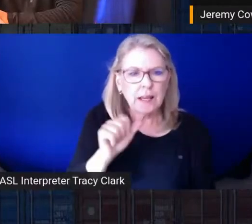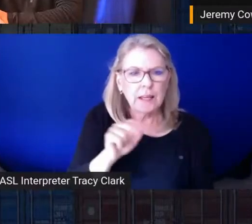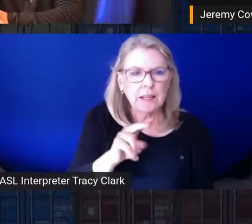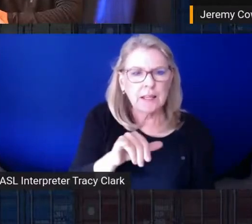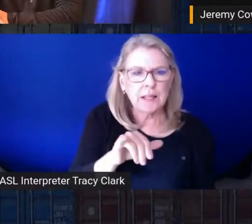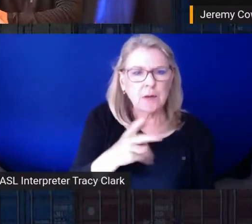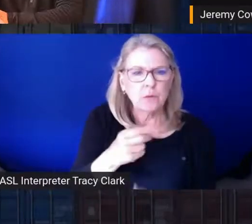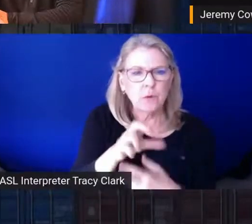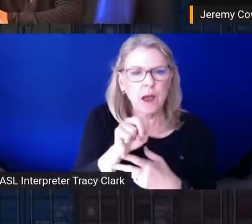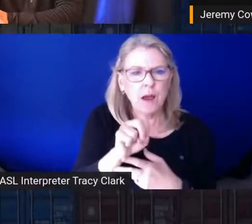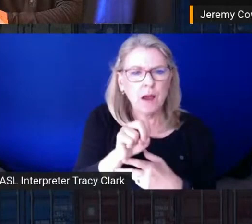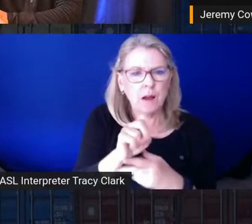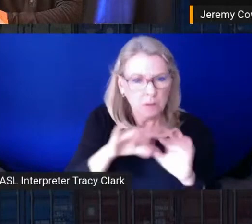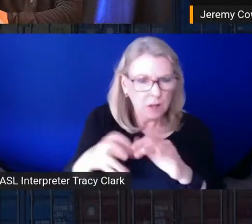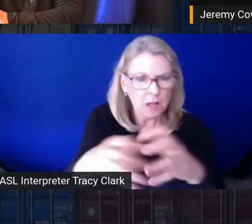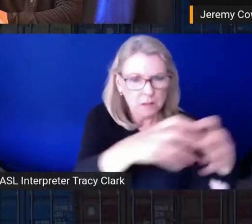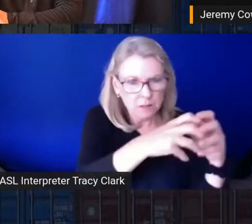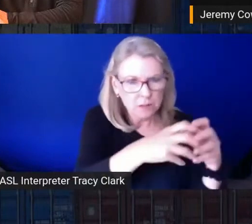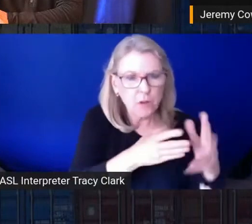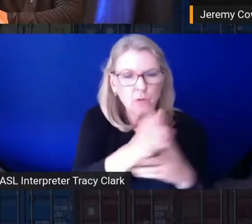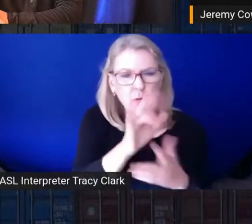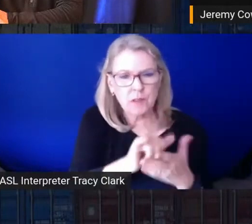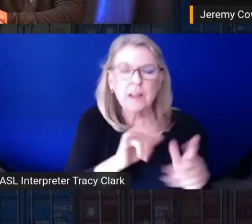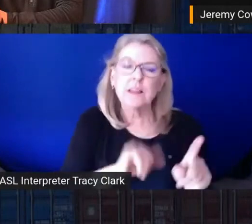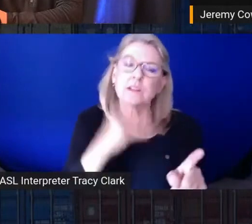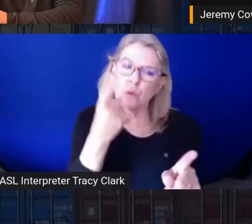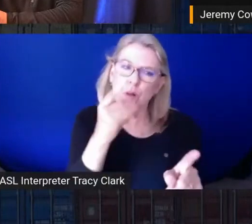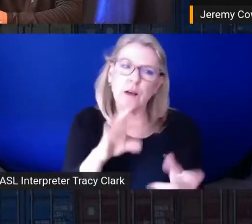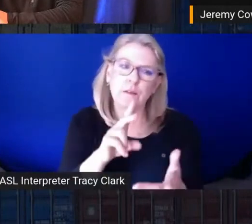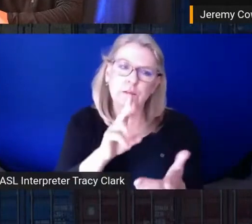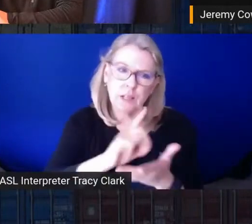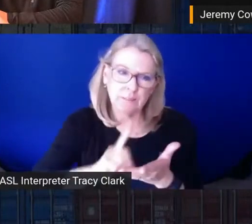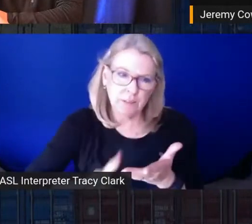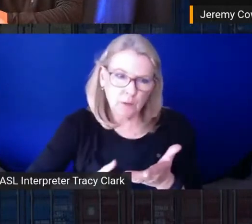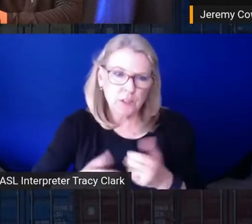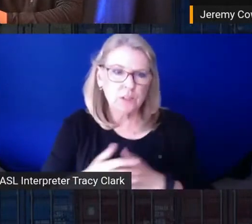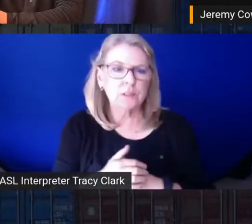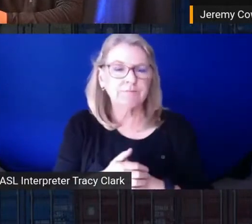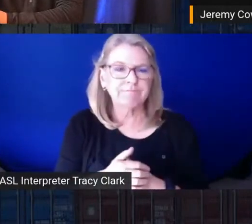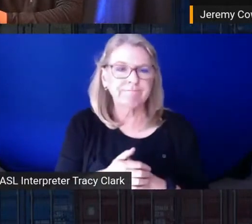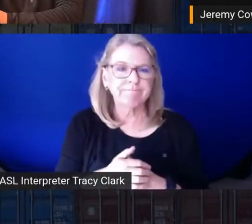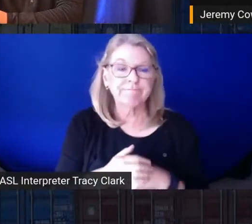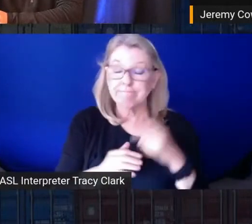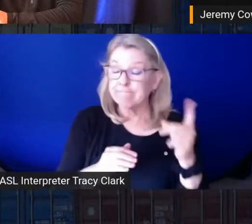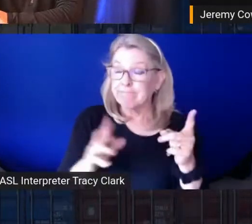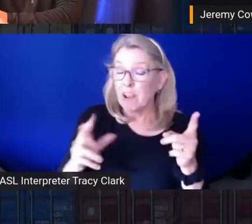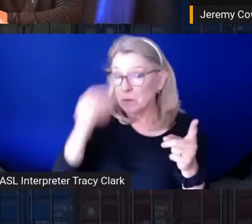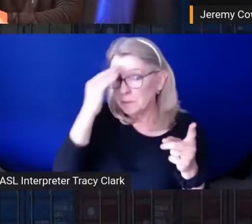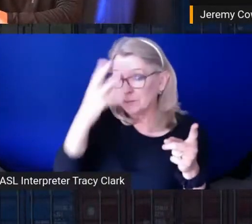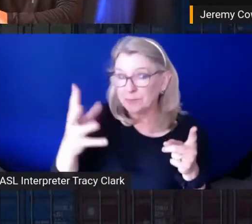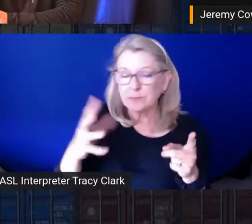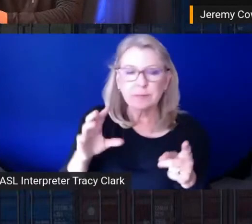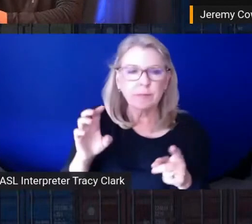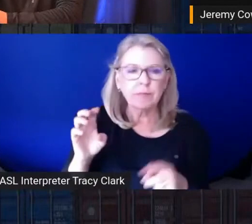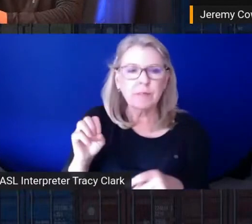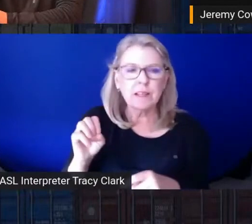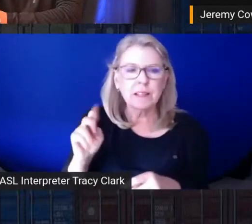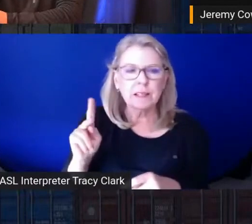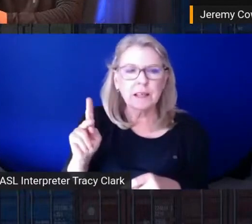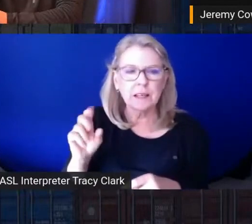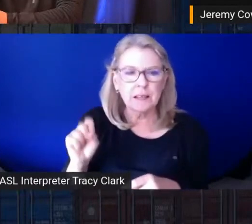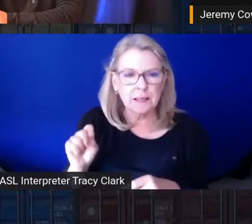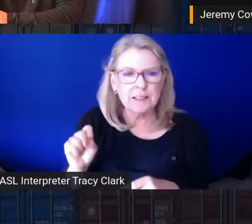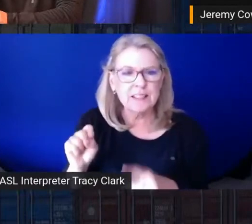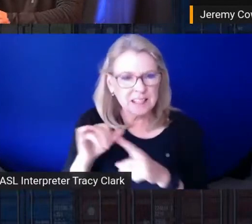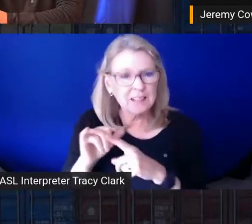of EKS that you can run Kubebench against. Yeah, and I was going to point out that, I mean, EKS is Kubernetes, so if you have a standard tool that you want